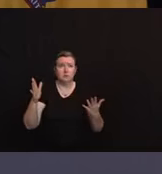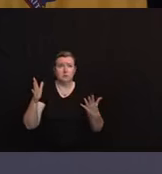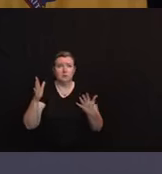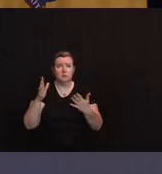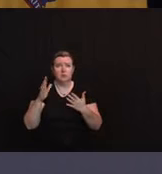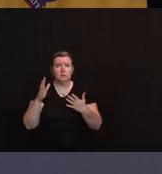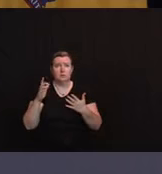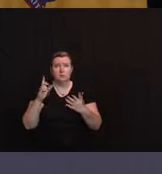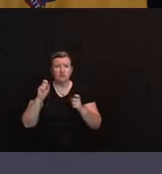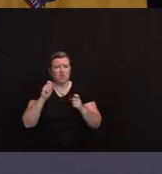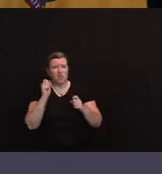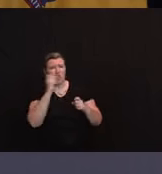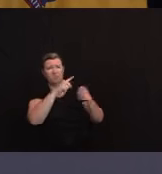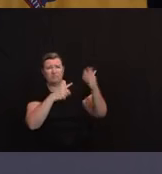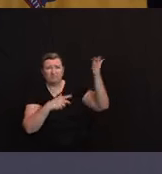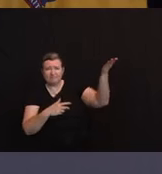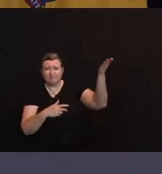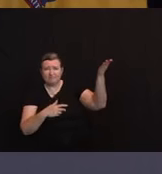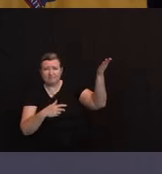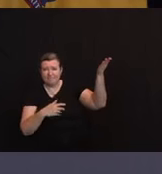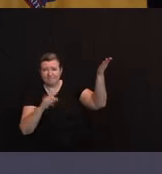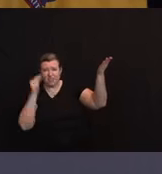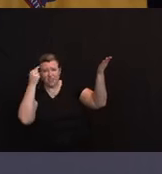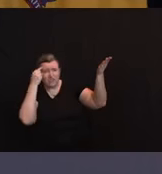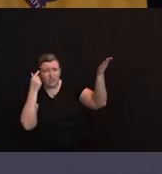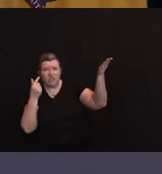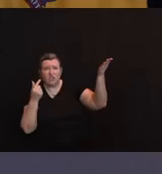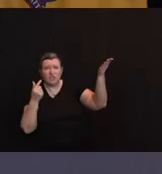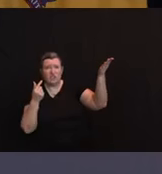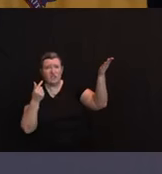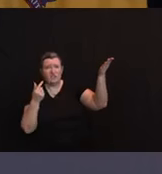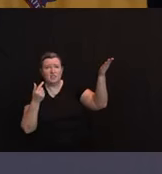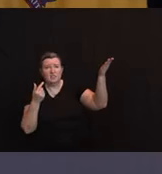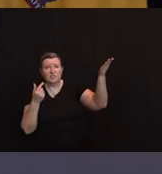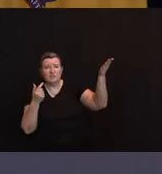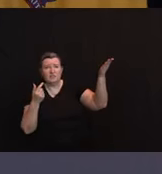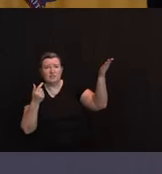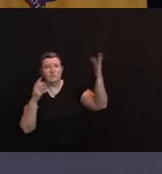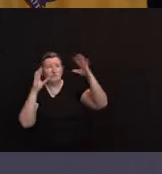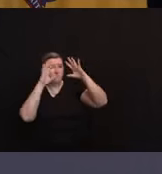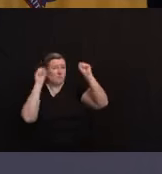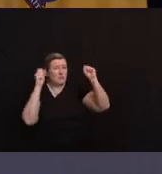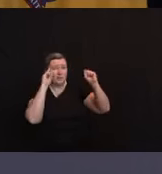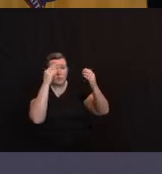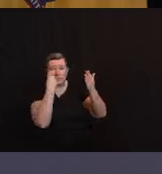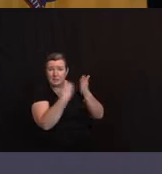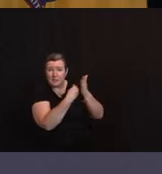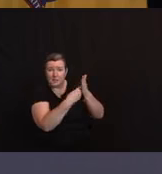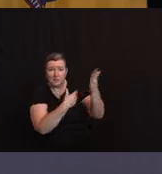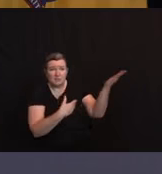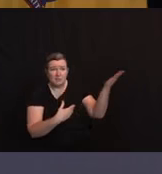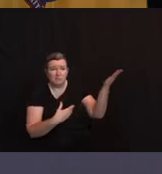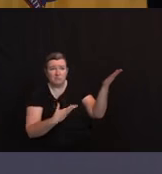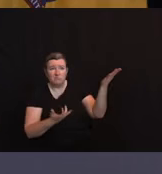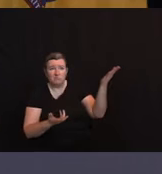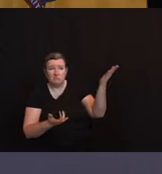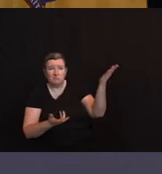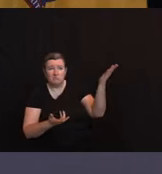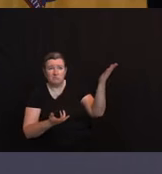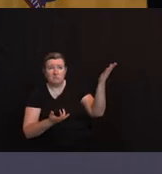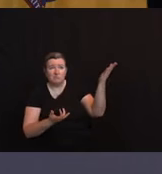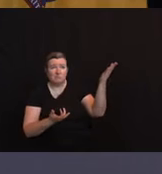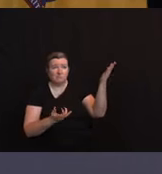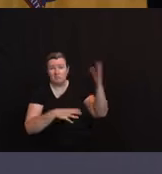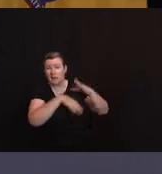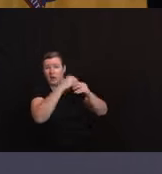billion? What did you make of Governor Christie's comments about the state not doing enough to help businesses while helping public workers more? Will the out-of-state quarantine